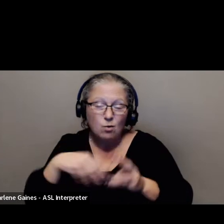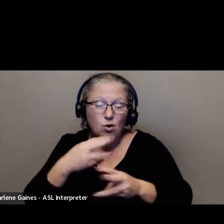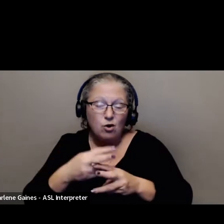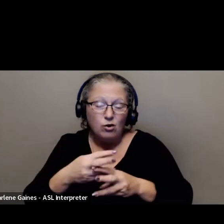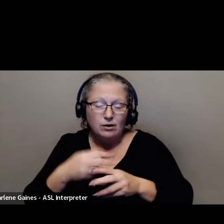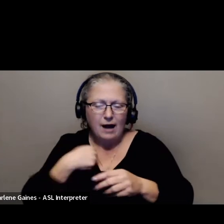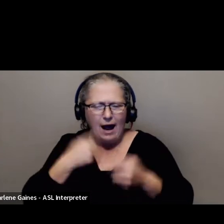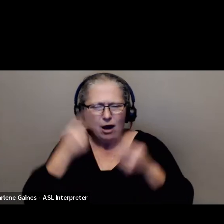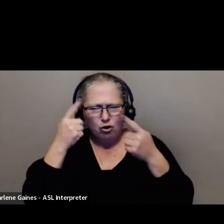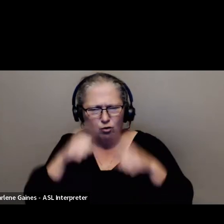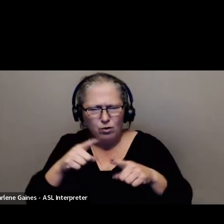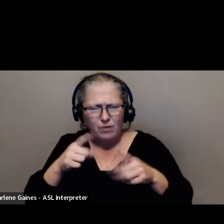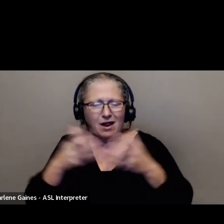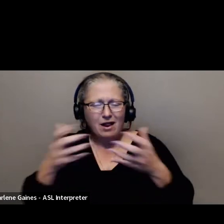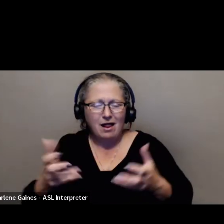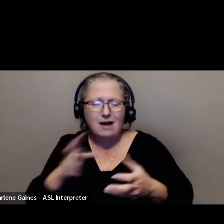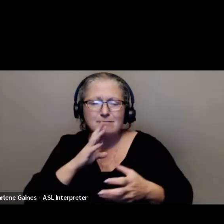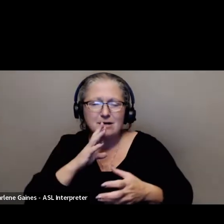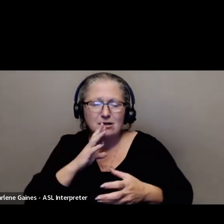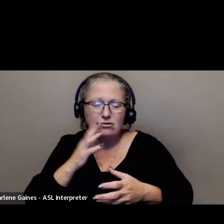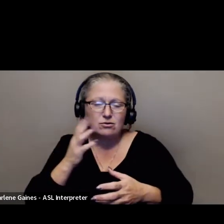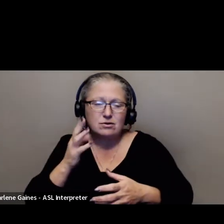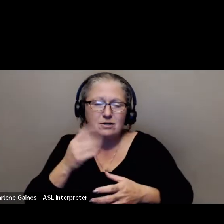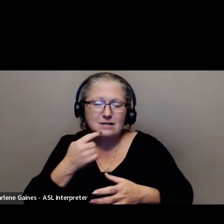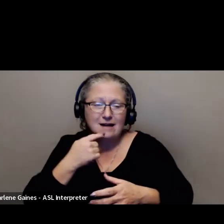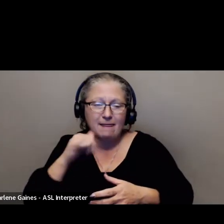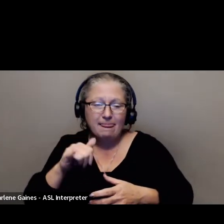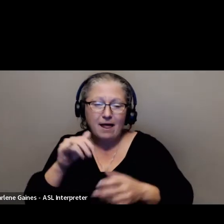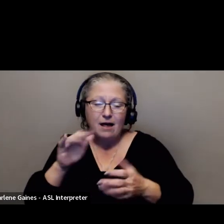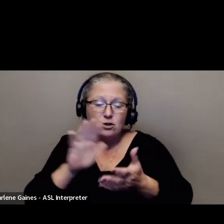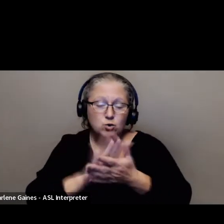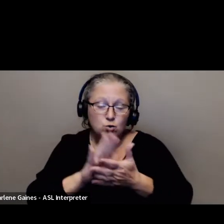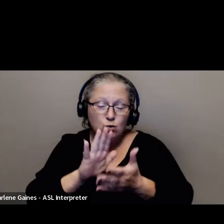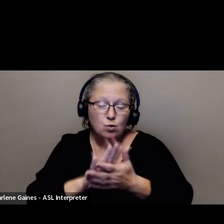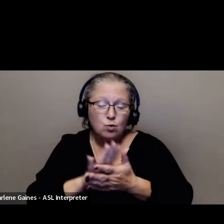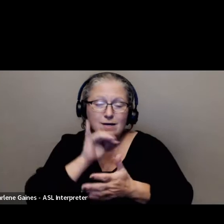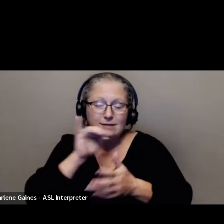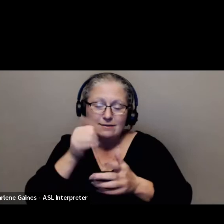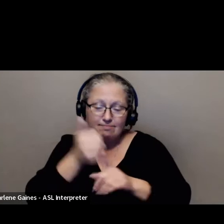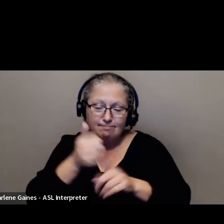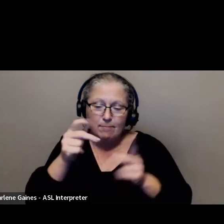I agree with a lot of the speakers saying that school is a place